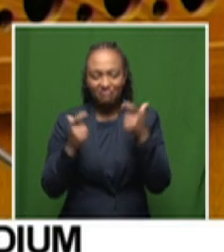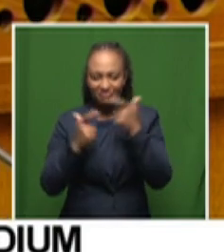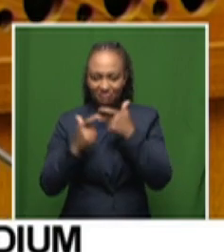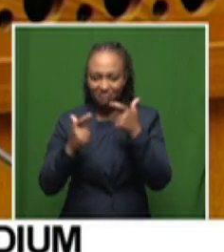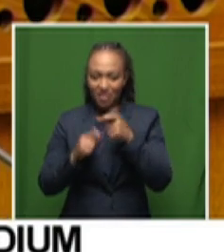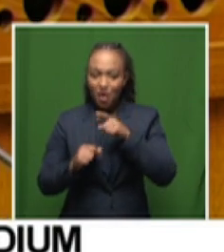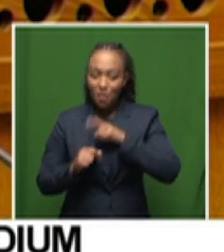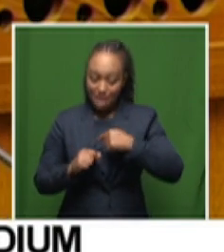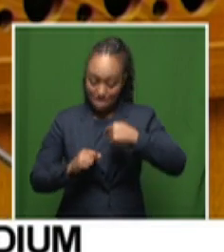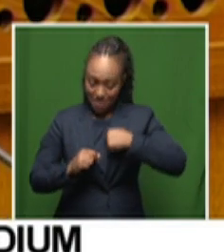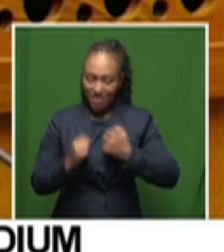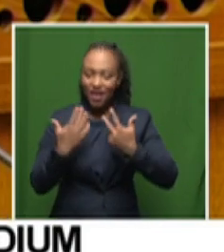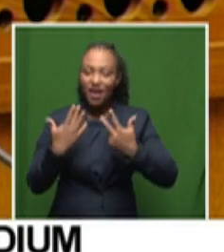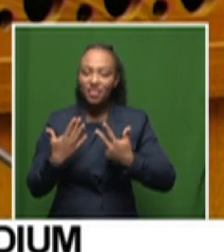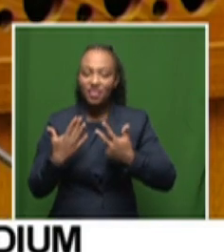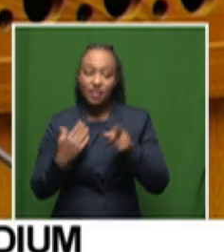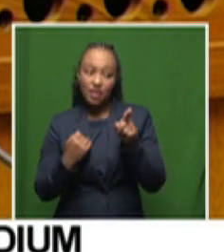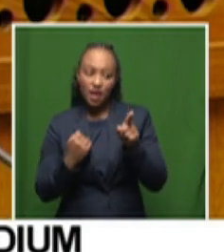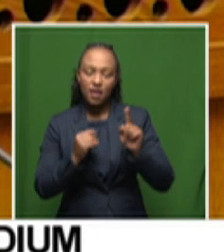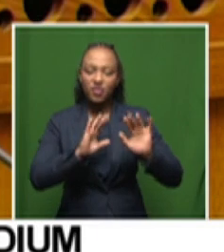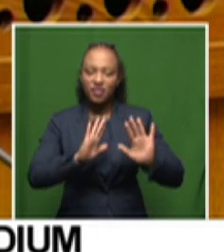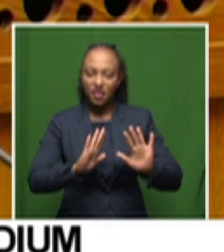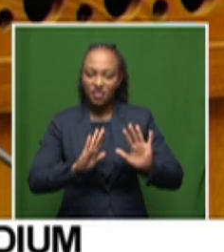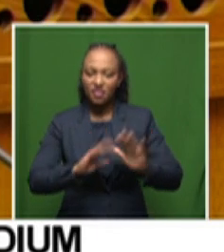because I'm the 8th one.